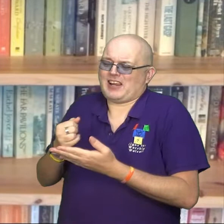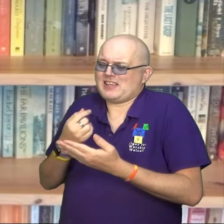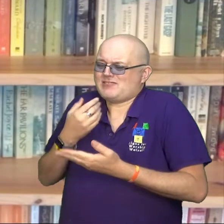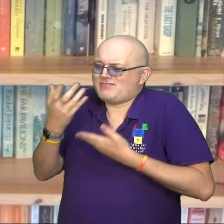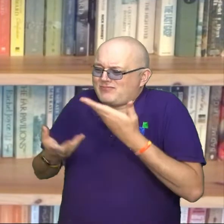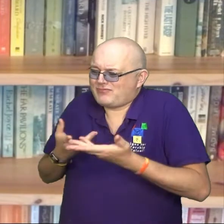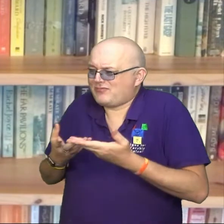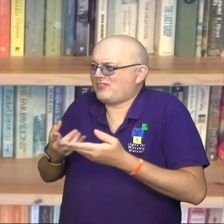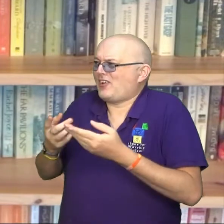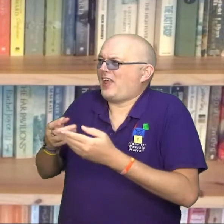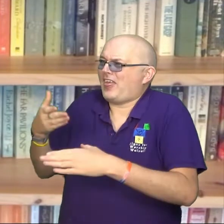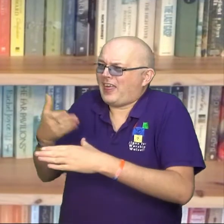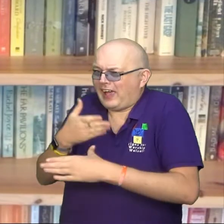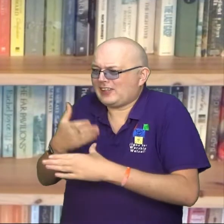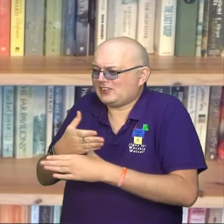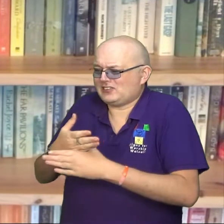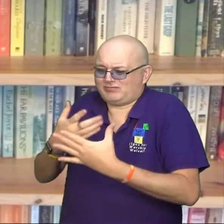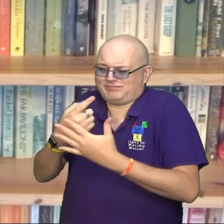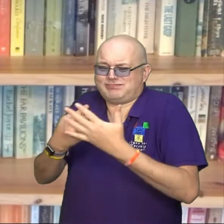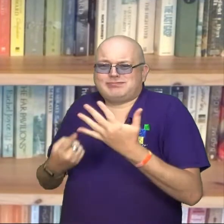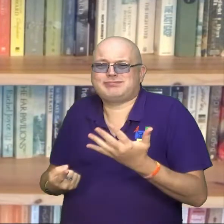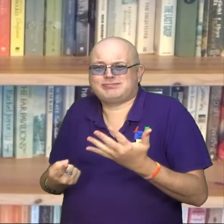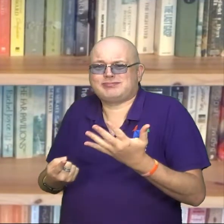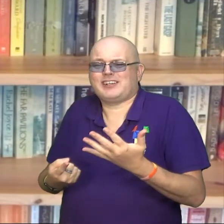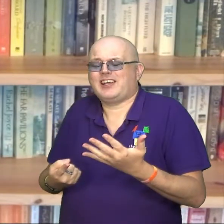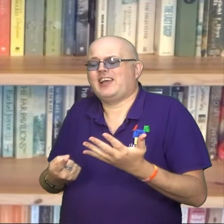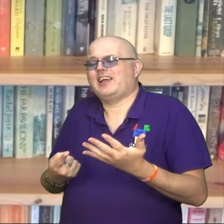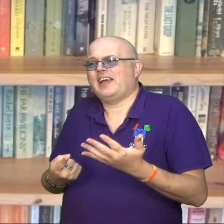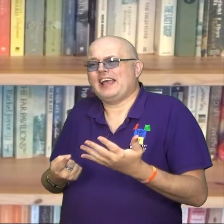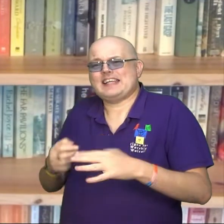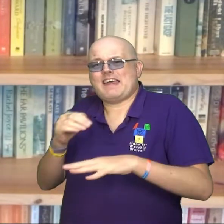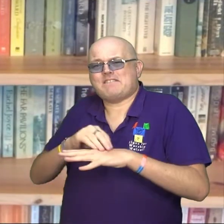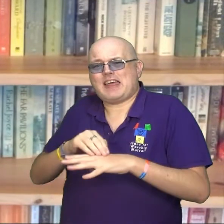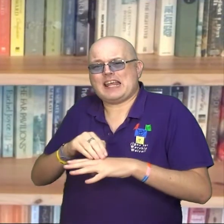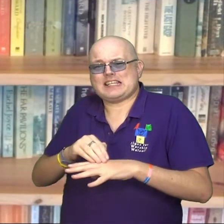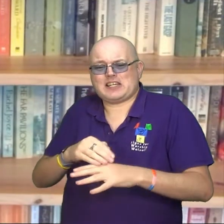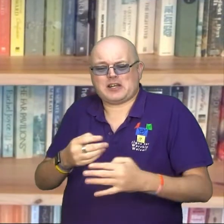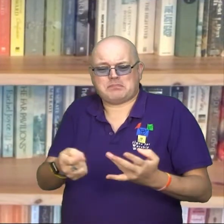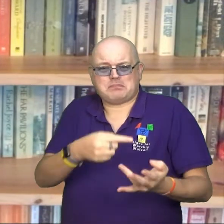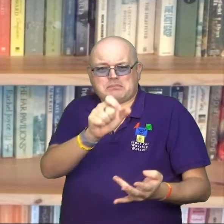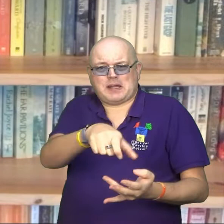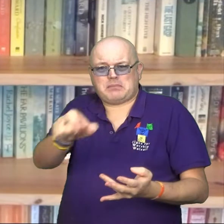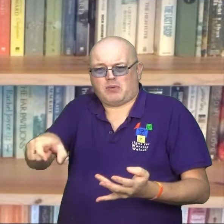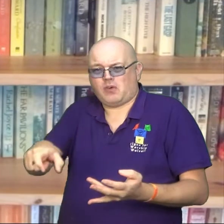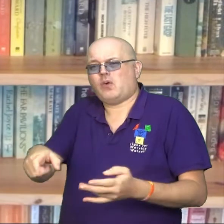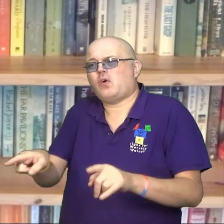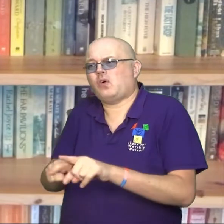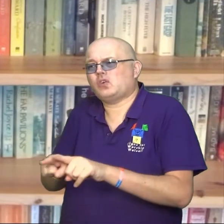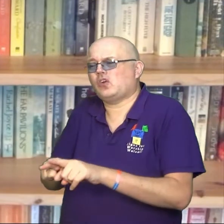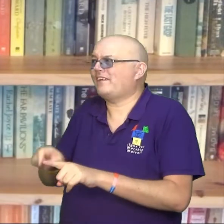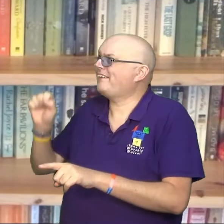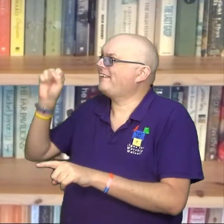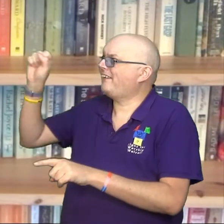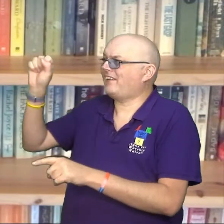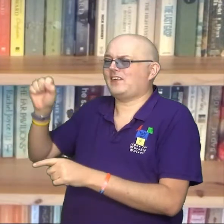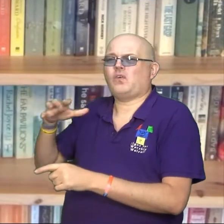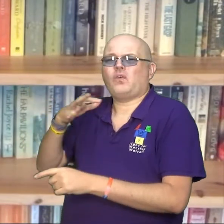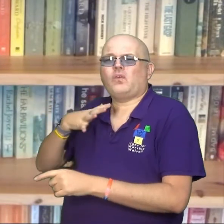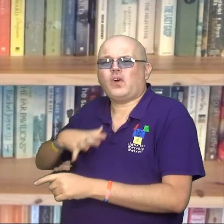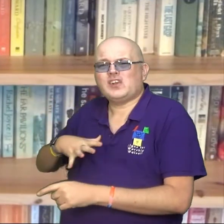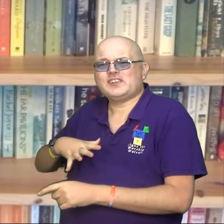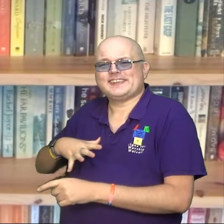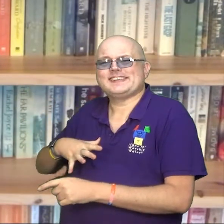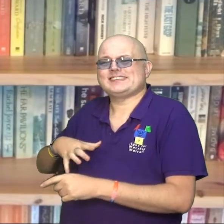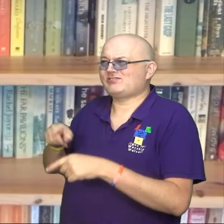wrong. We all fail to say and do things that we should say and do. Not only does it affect other people when this happens, it